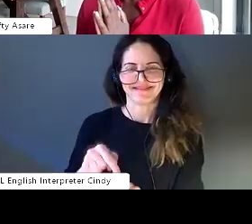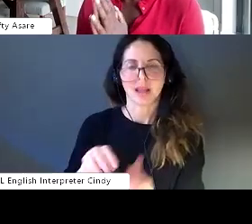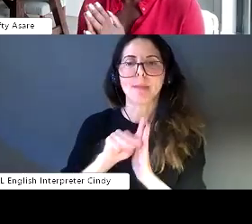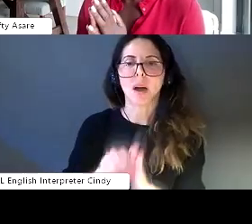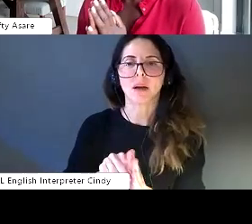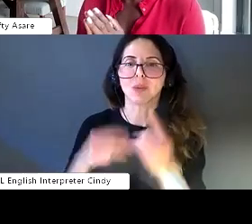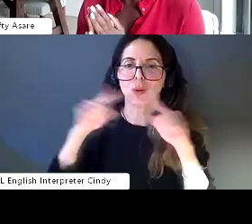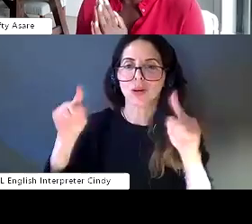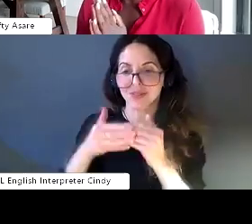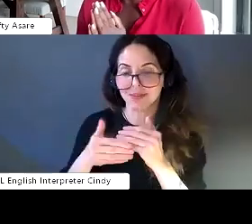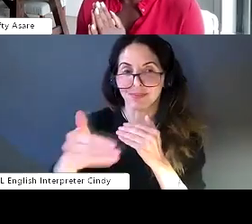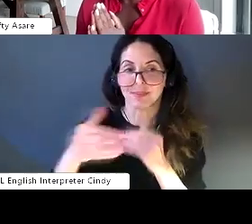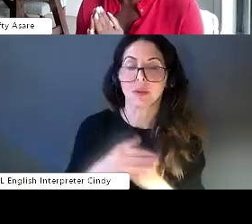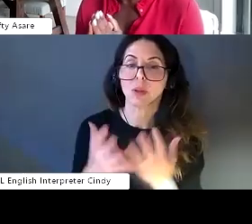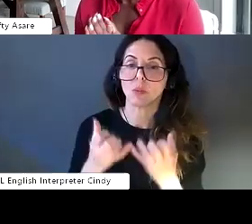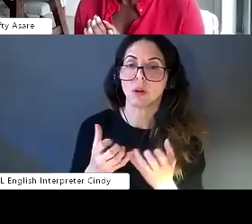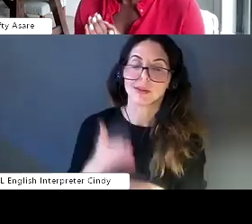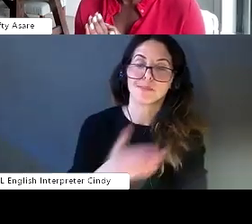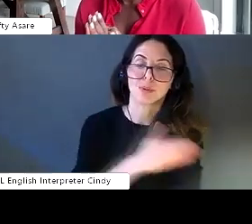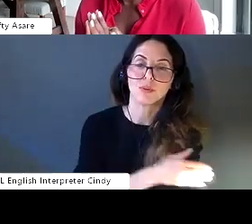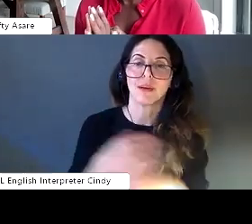to improve the health and well-being of survivors.